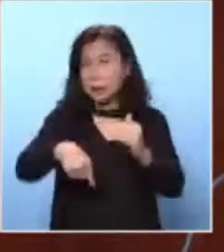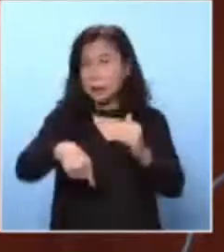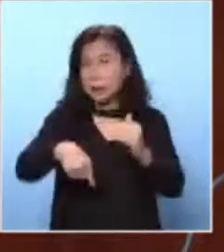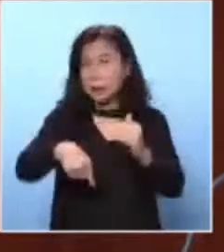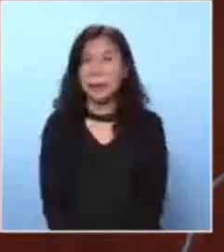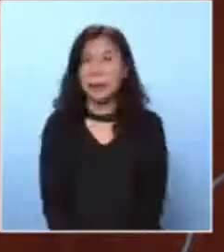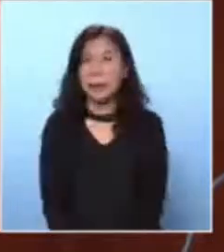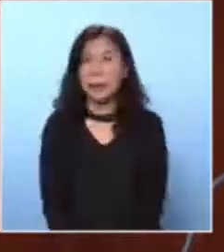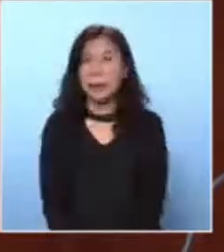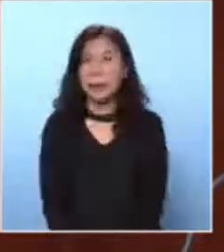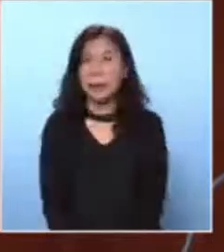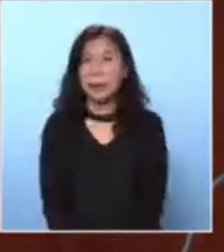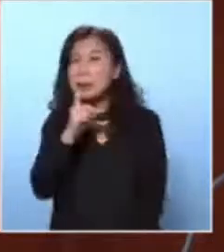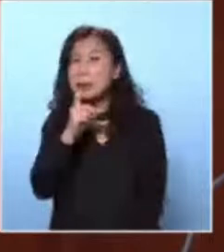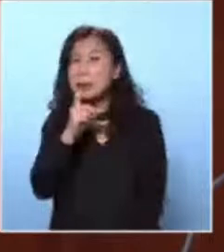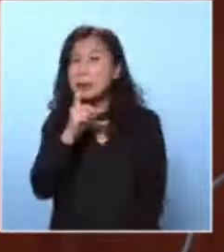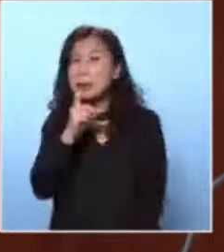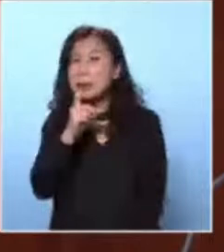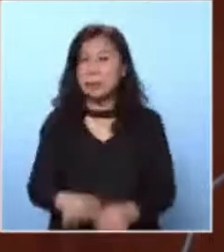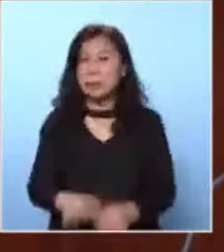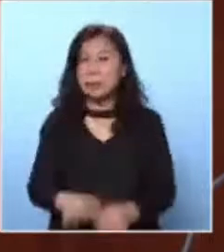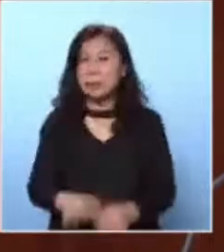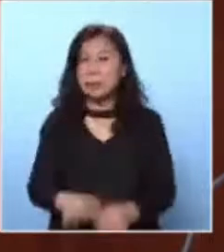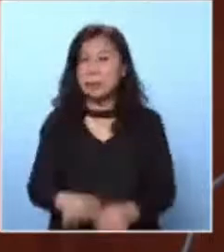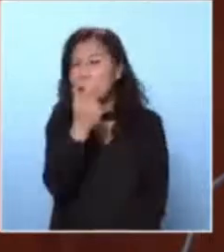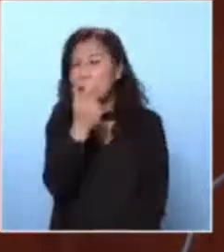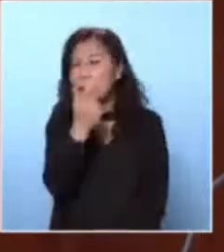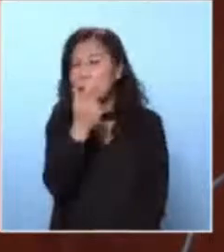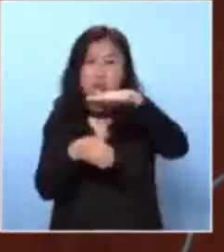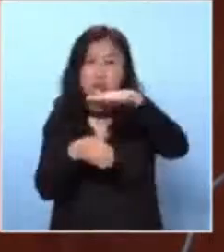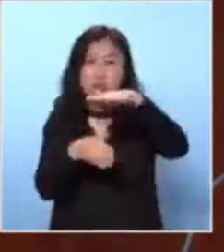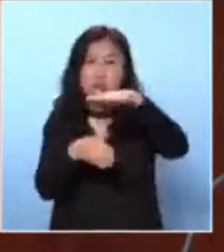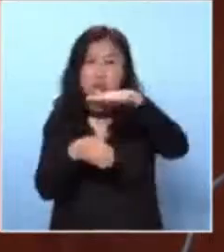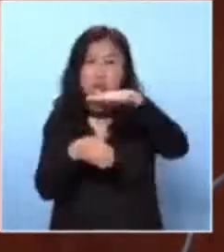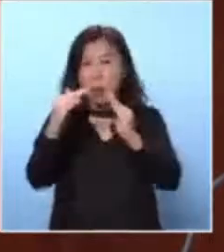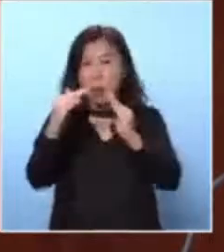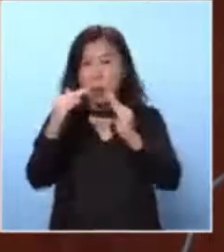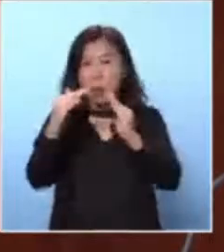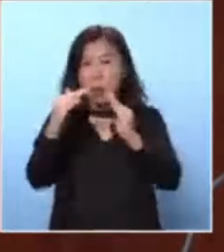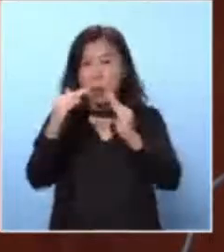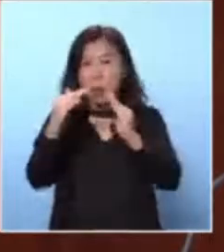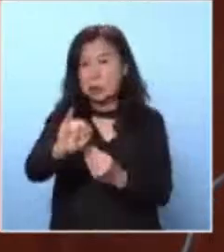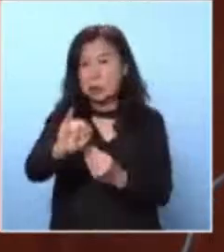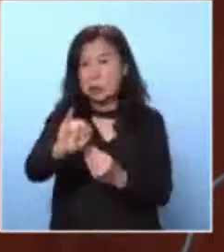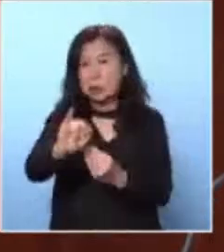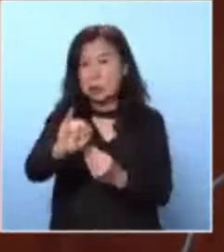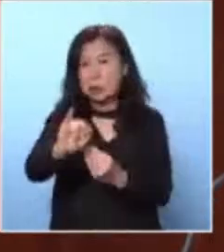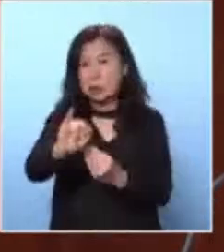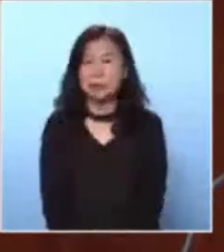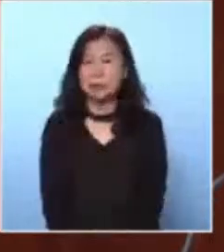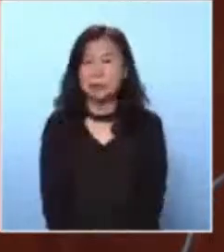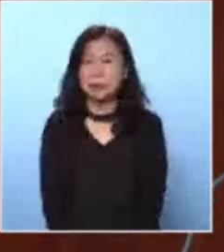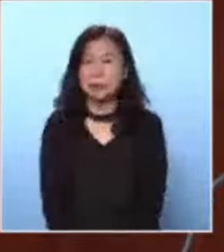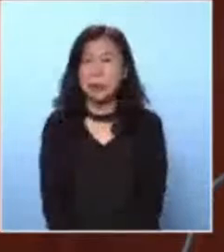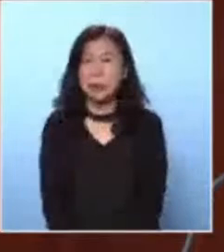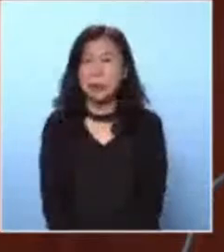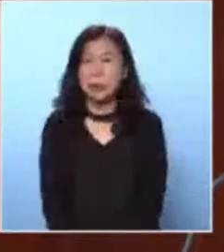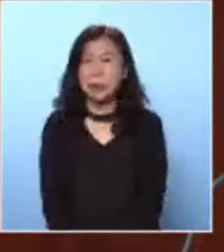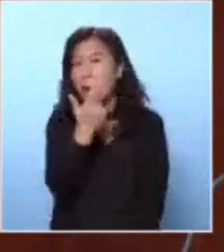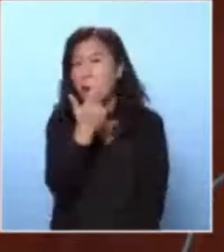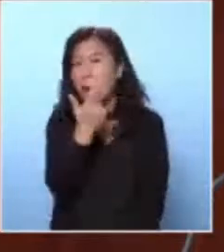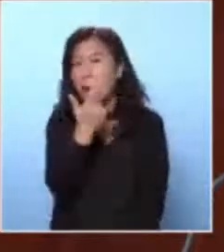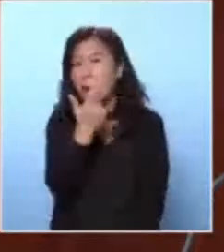to a preliminary study, many SDUs offer undesirable living conditions, and most occupants are